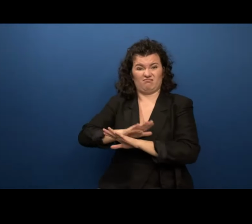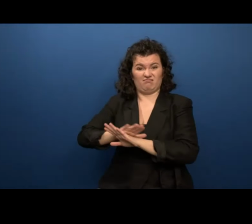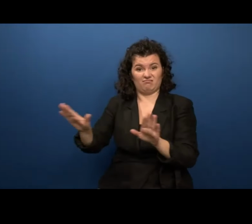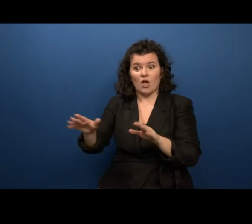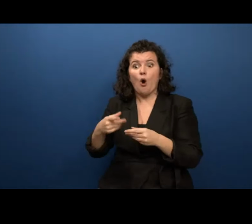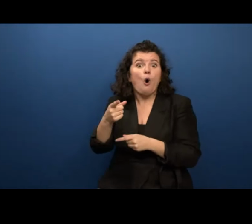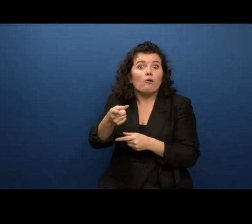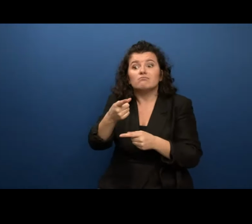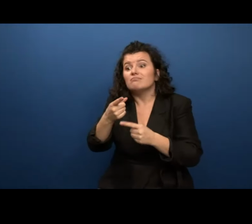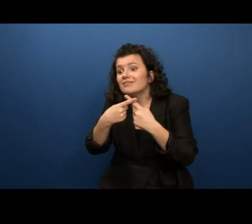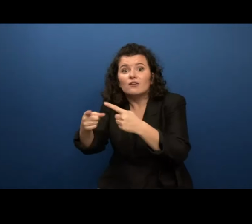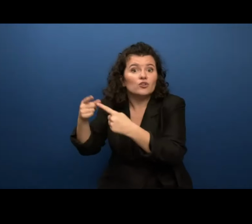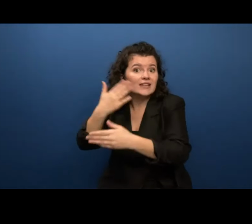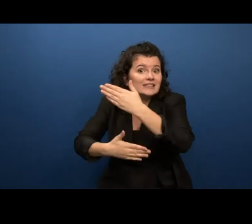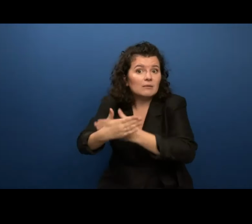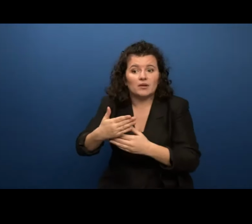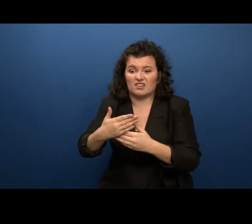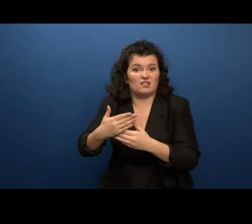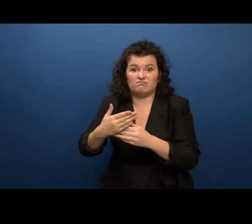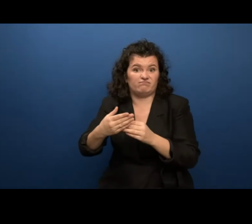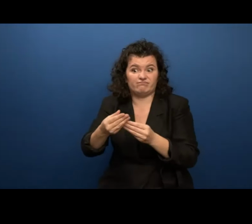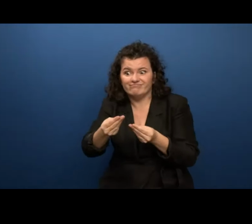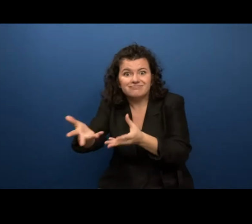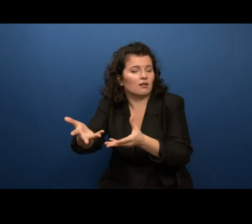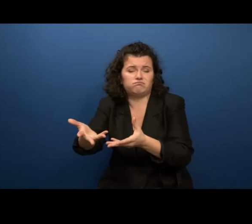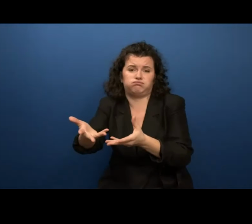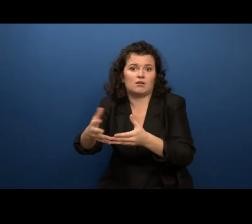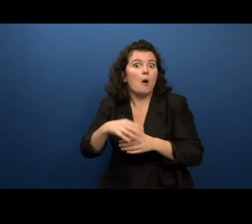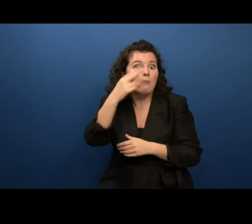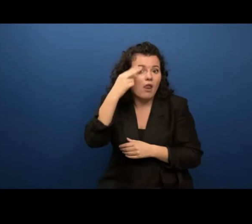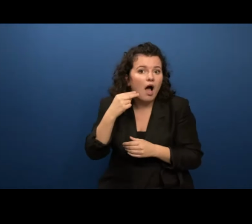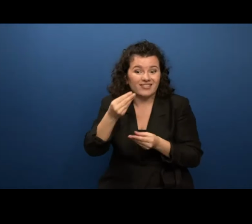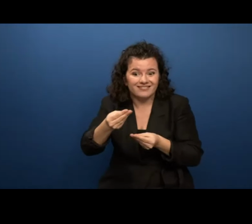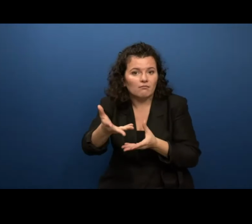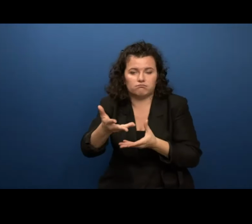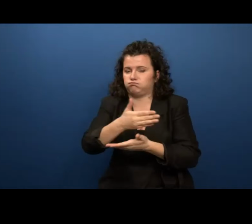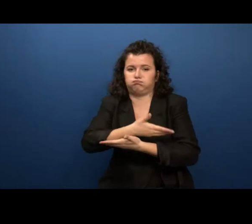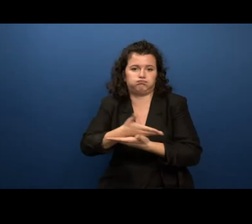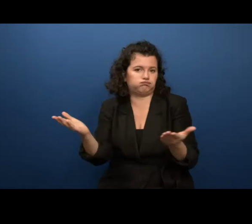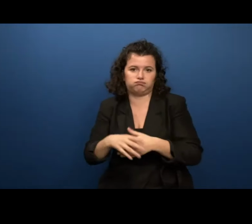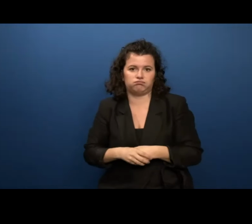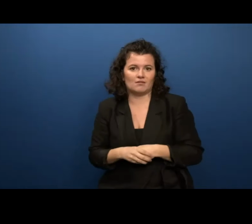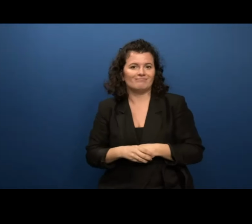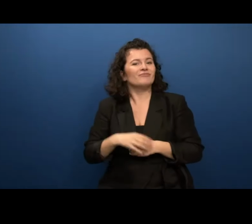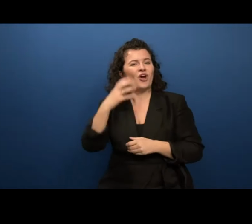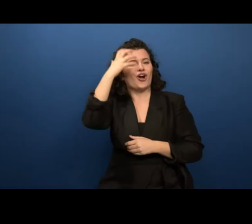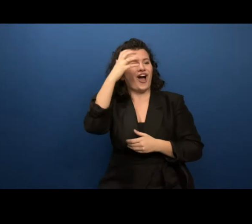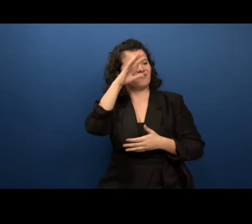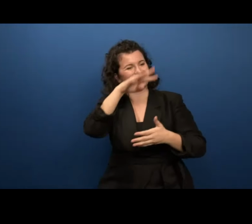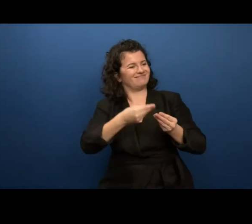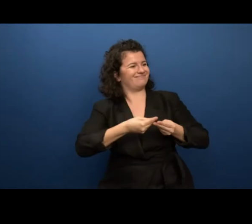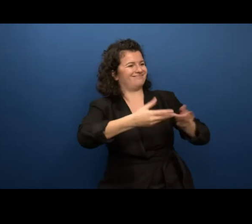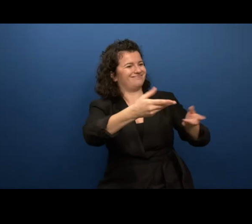leave behind deaf people or even the blind for that case. So we through